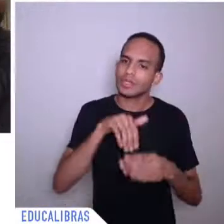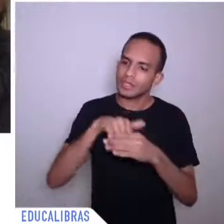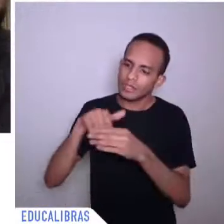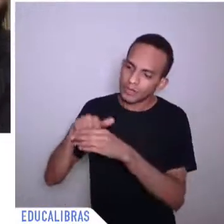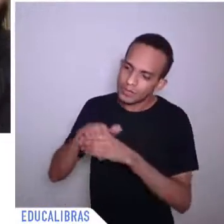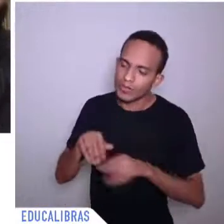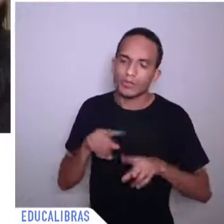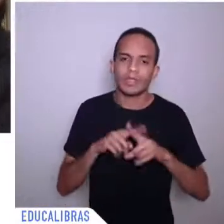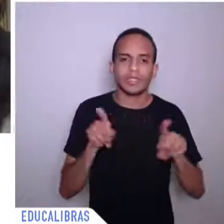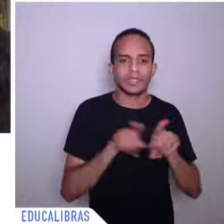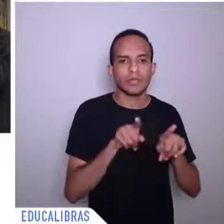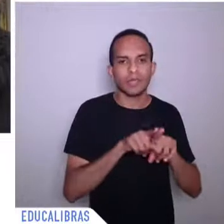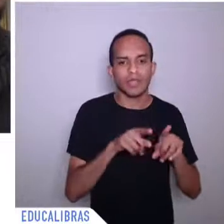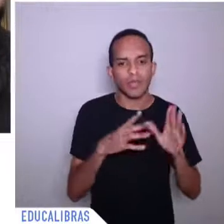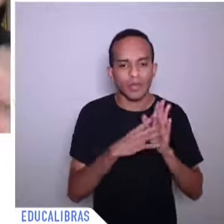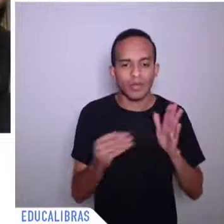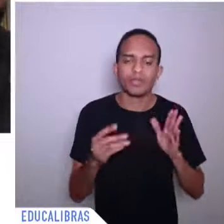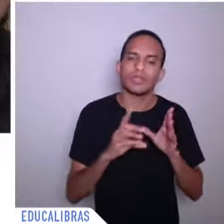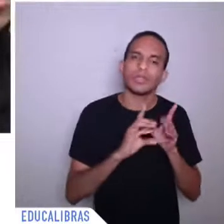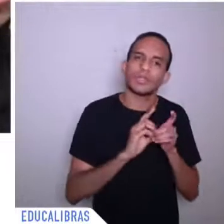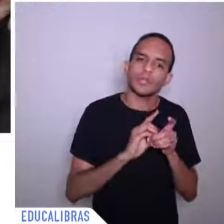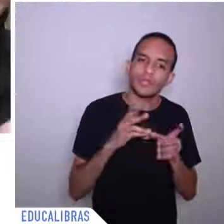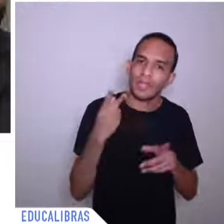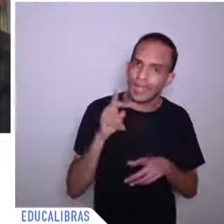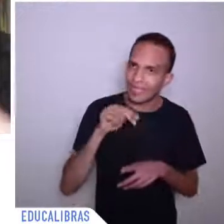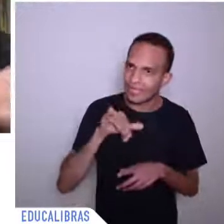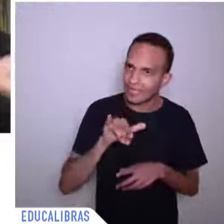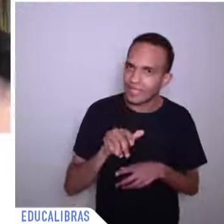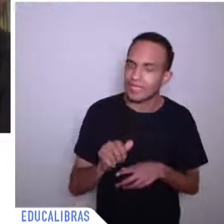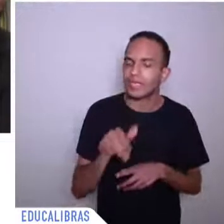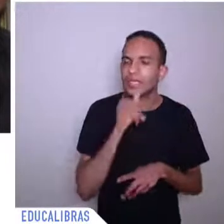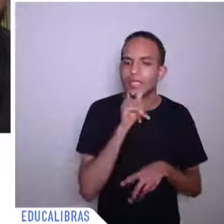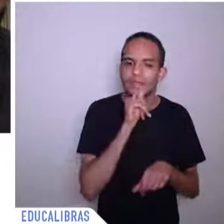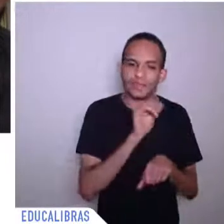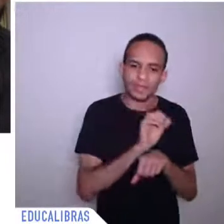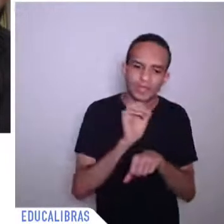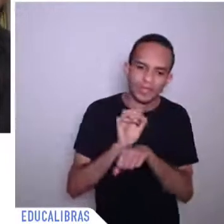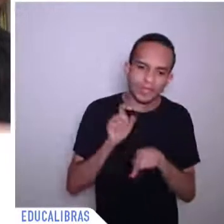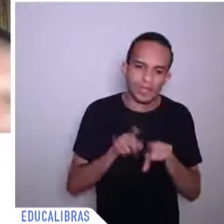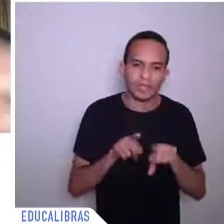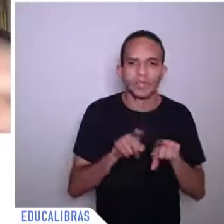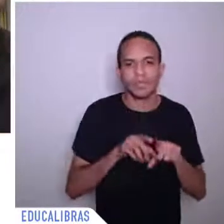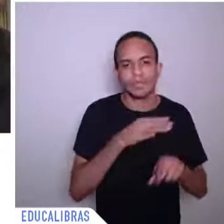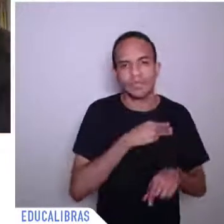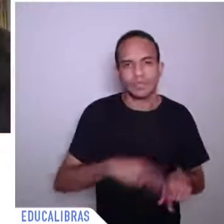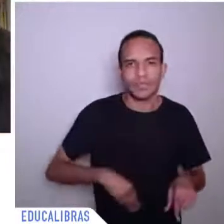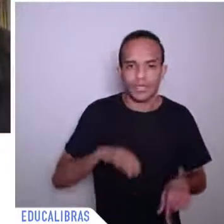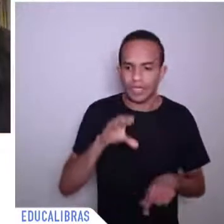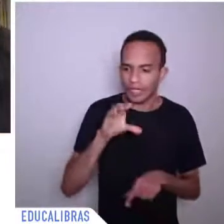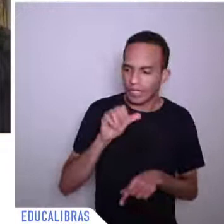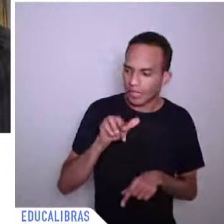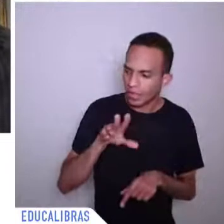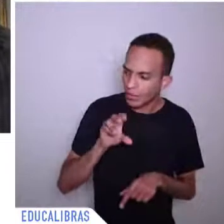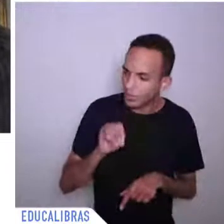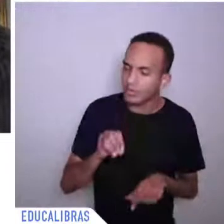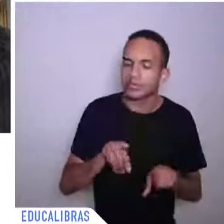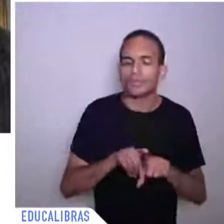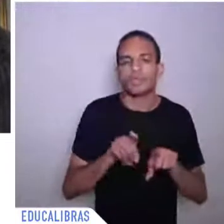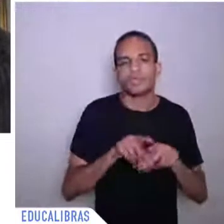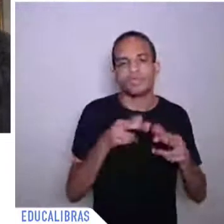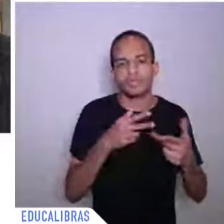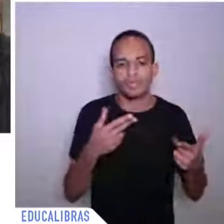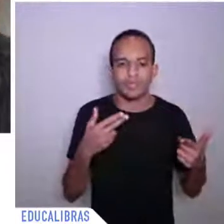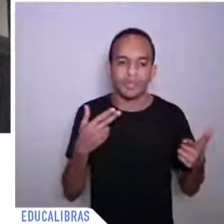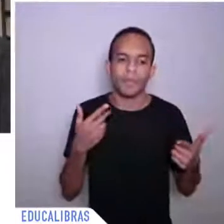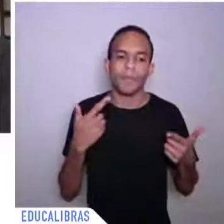improve uh, the way we run our elections, and talking about digital democracy, and in case of